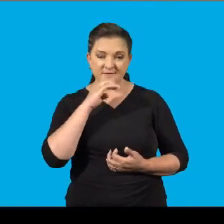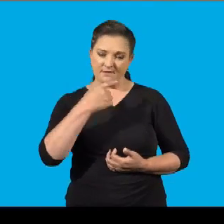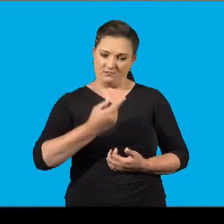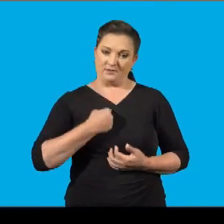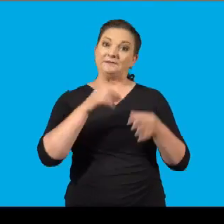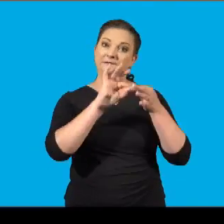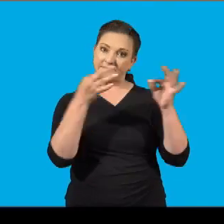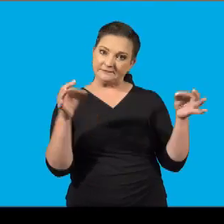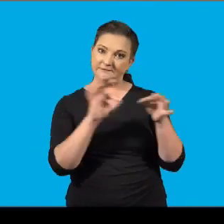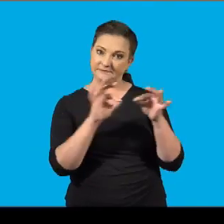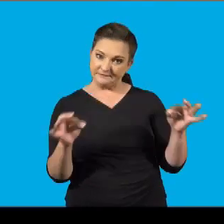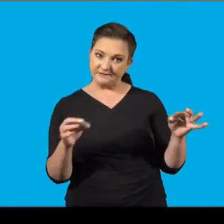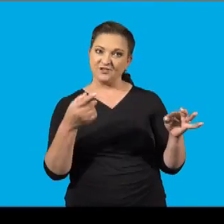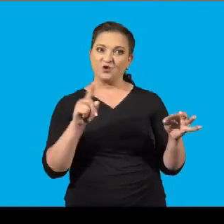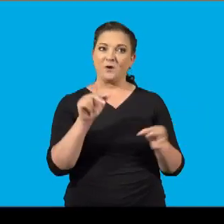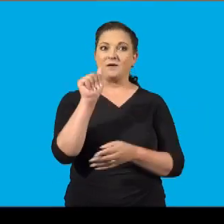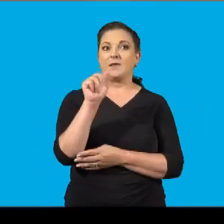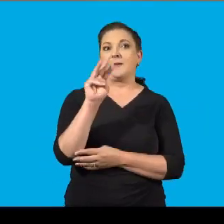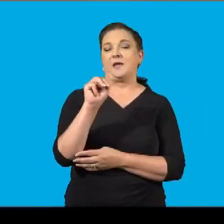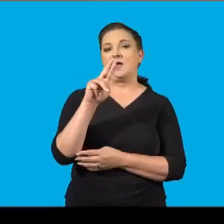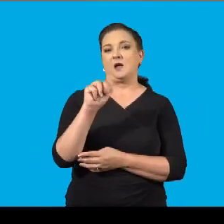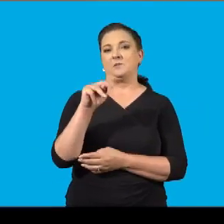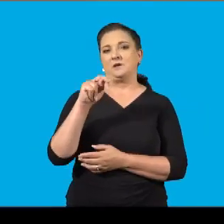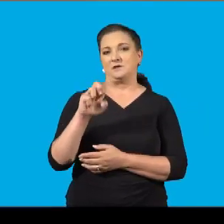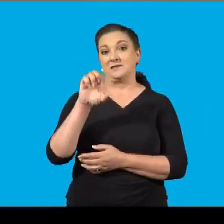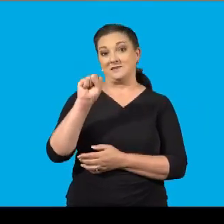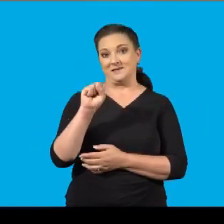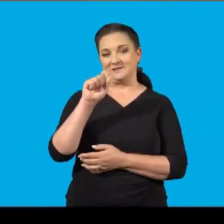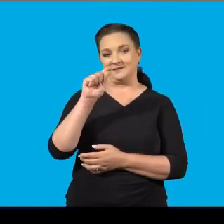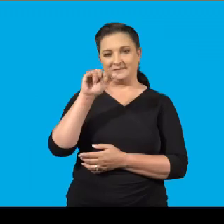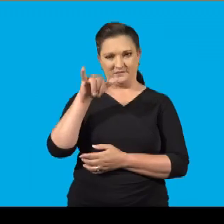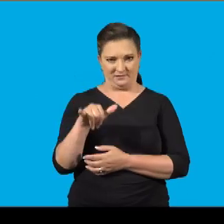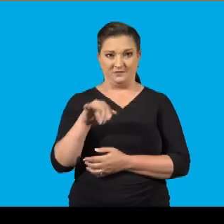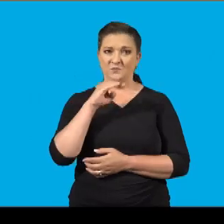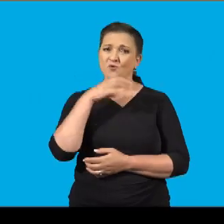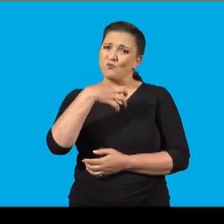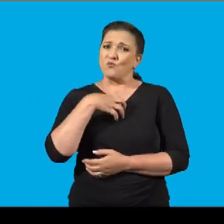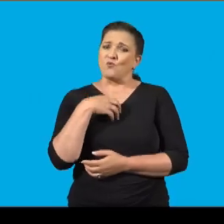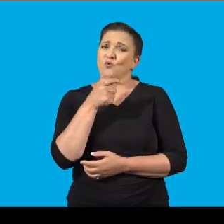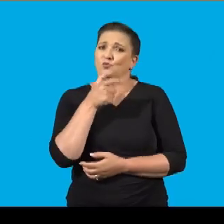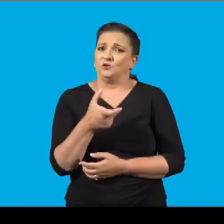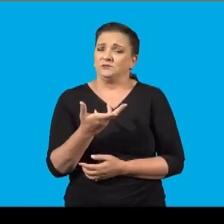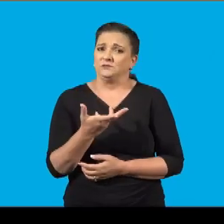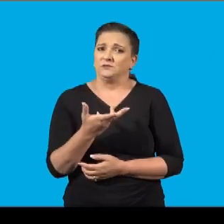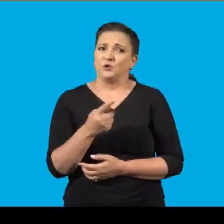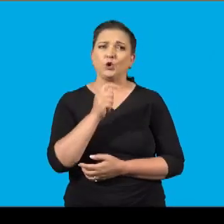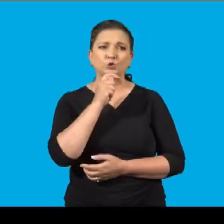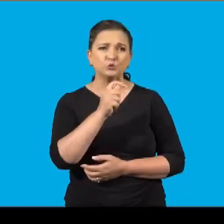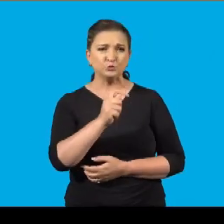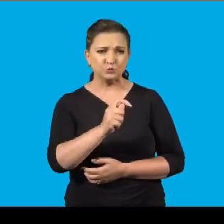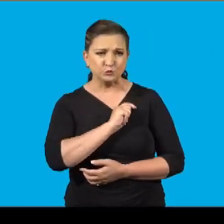amnesty. And it says here, in your own words. Now, if you read the source, it says, the Truth